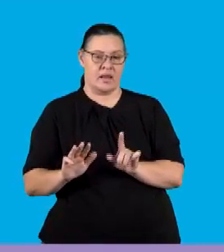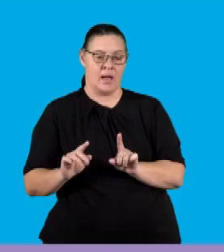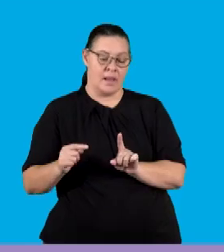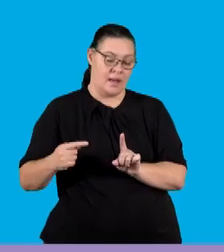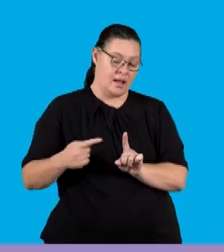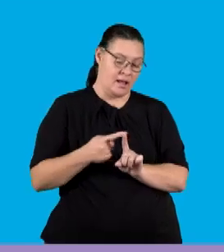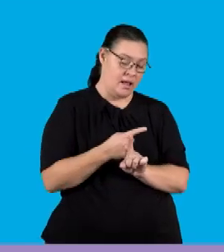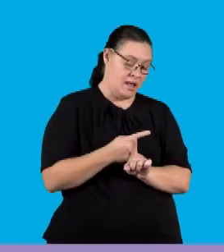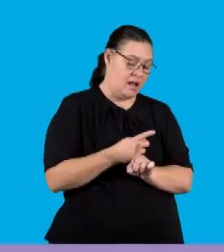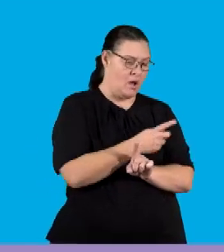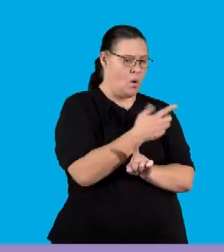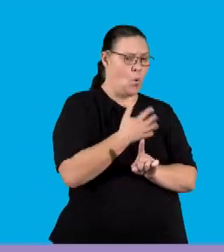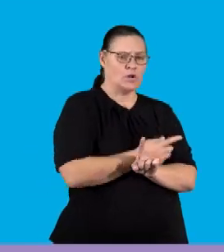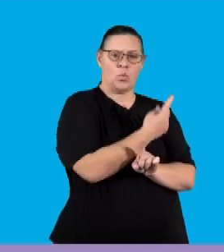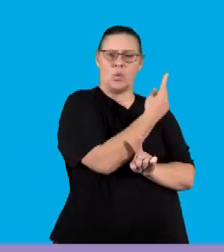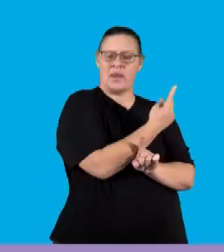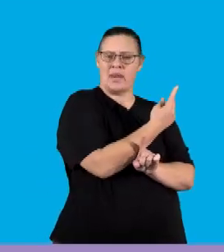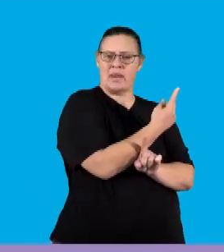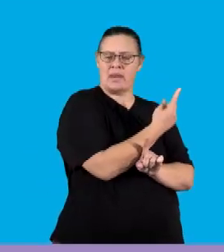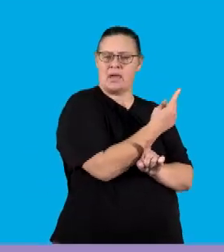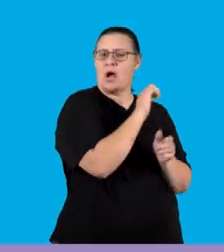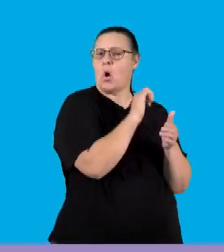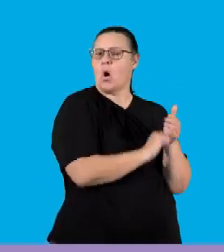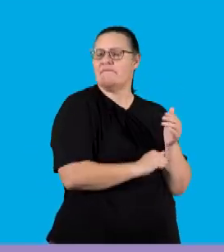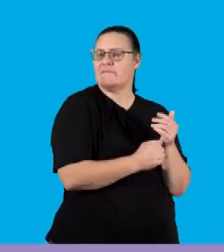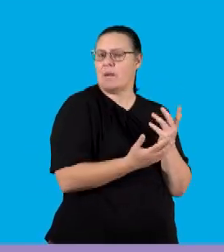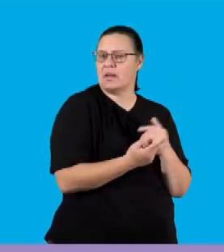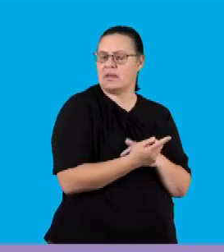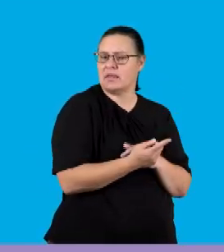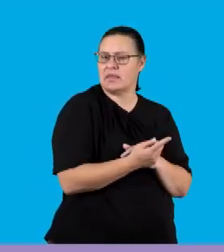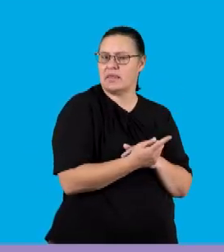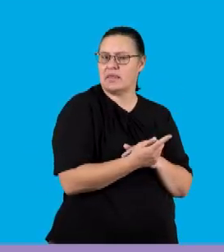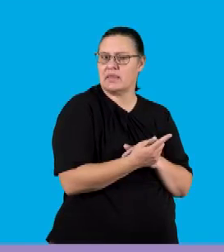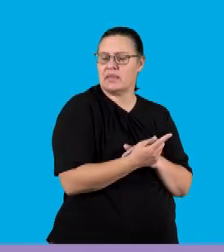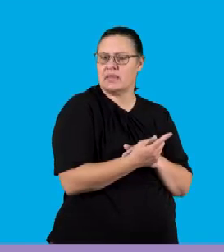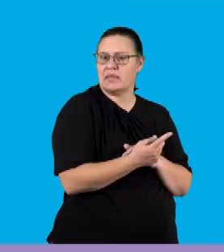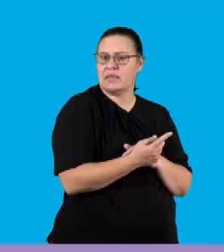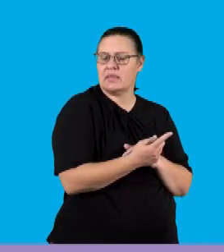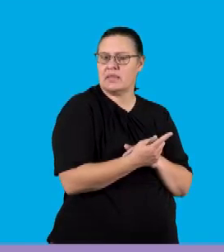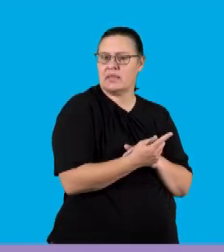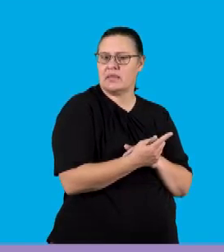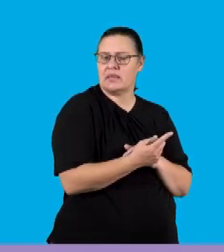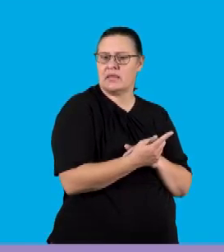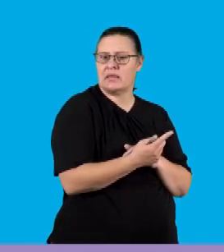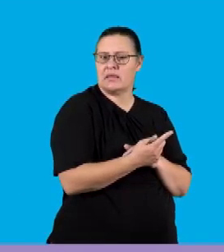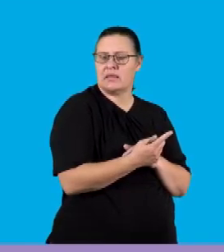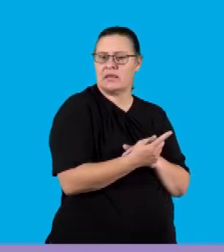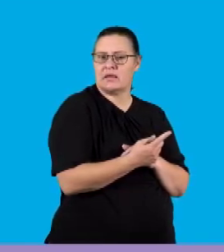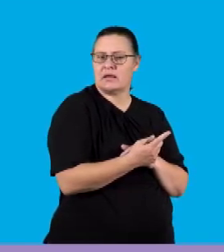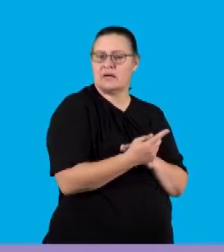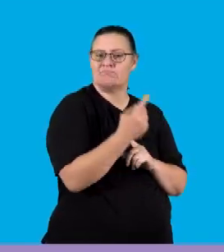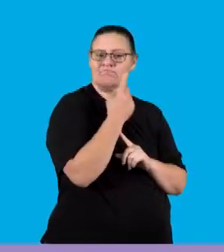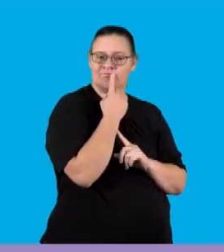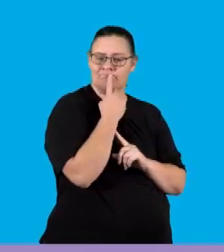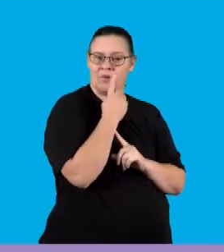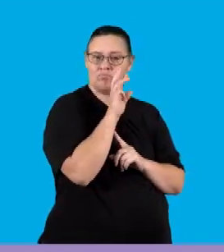9. Now from that 9, we need to figure out what happened from 1 to 9. Now there are